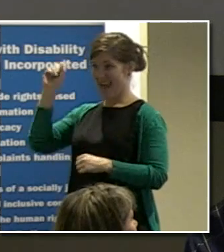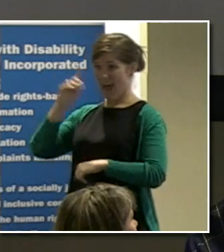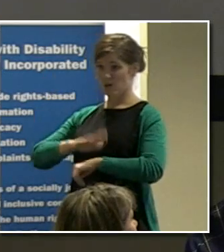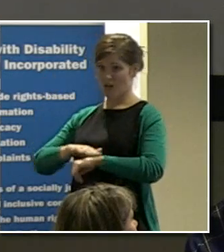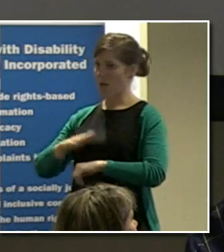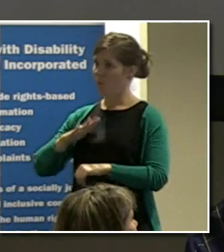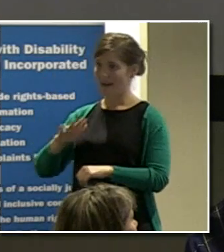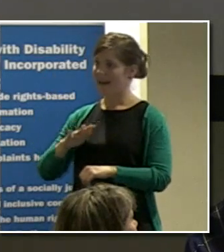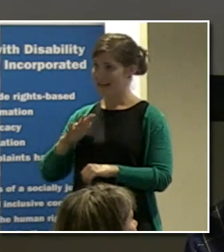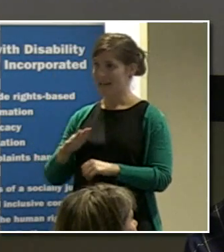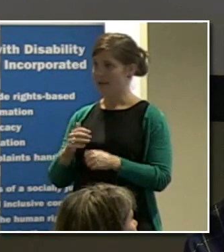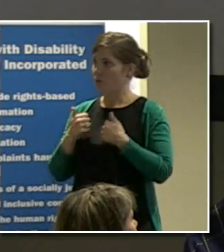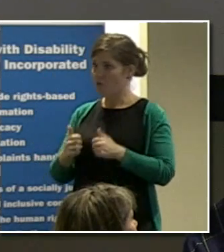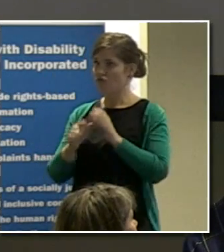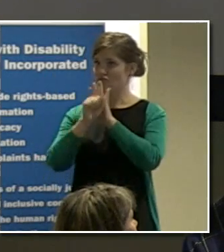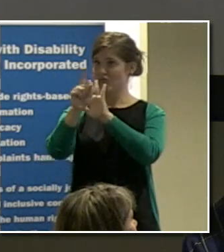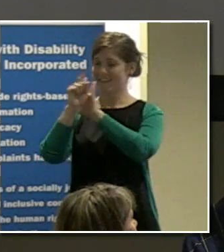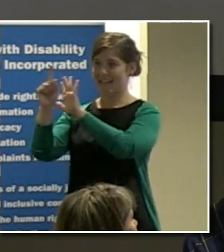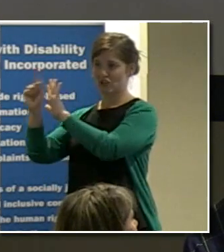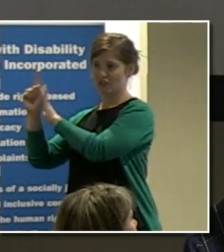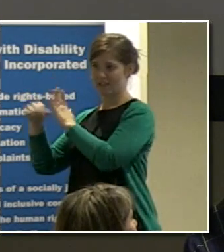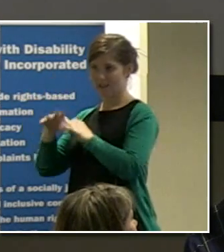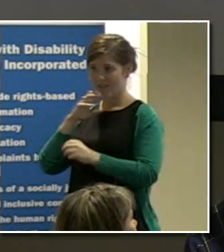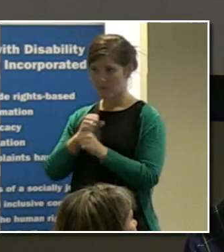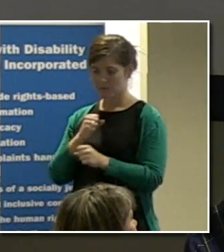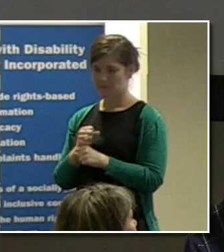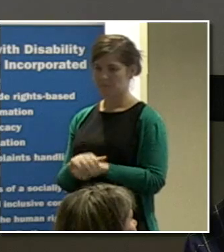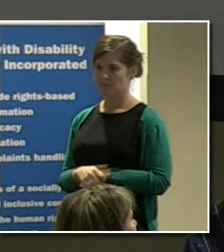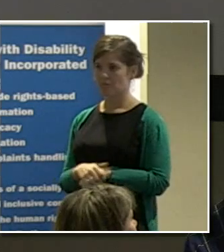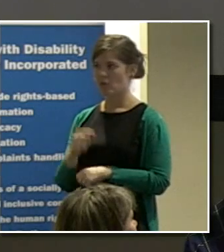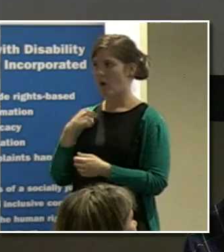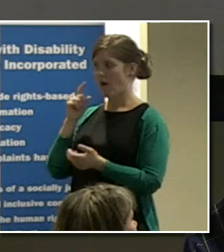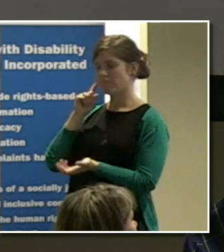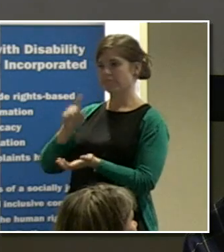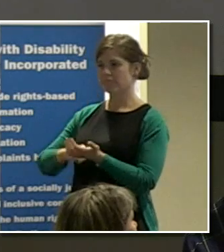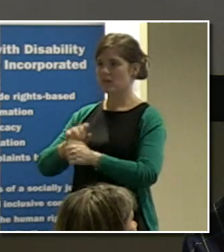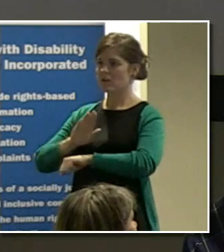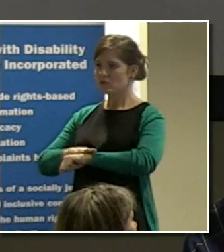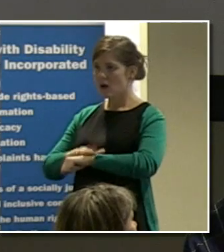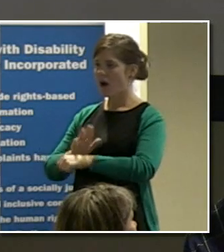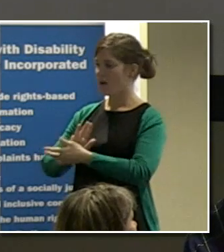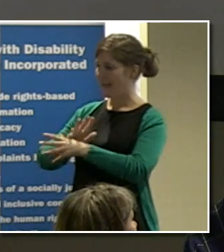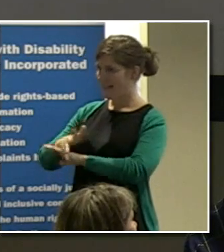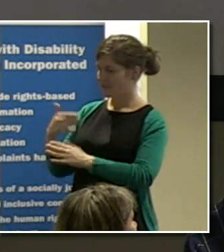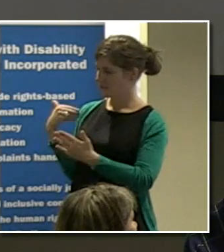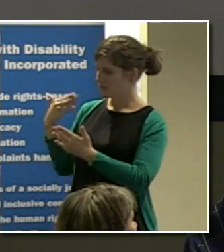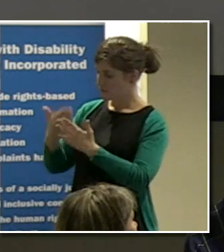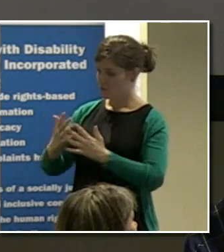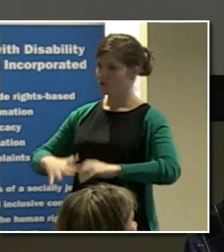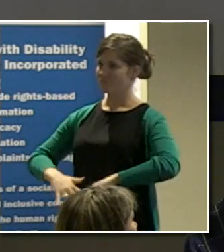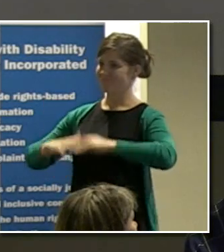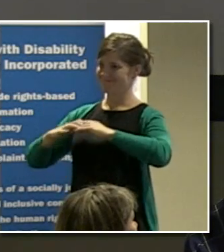need that representation more than ever. I acknowledge the time and effort that has been put into building the alliance